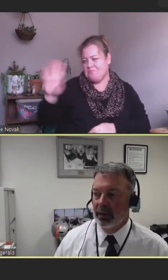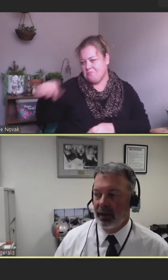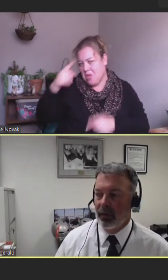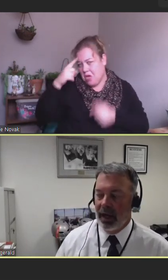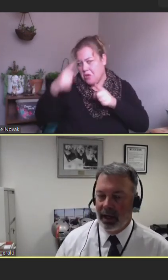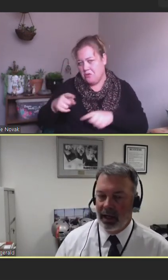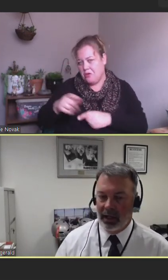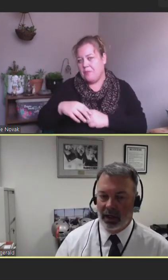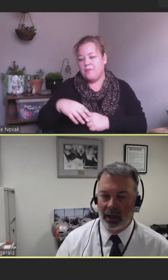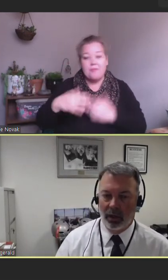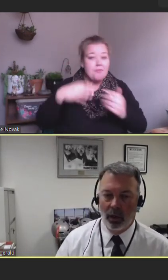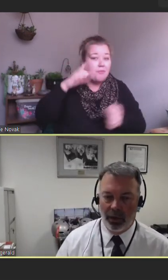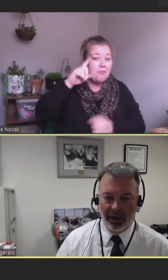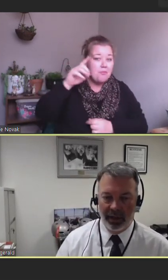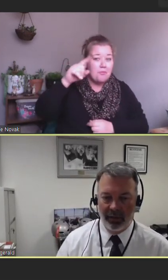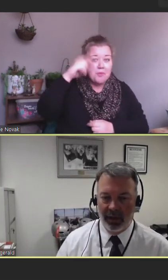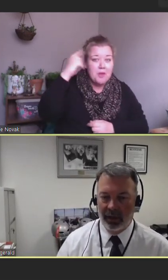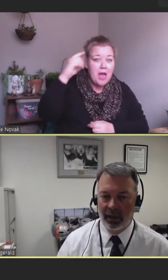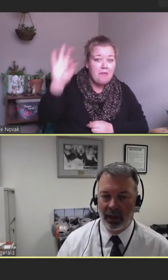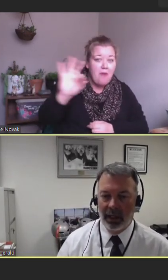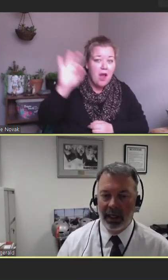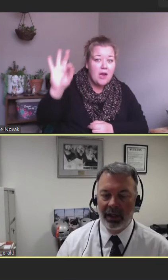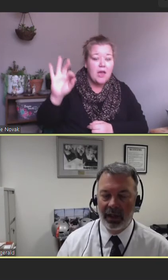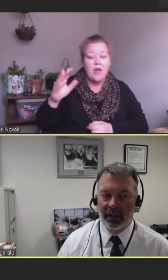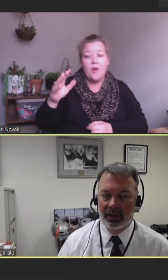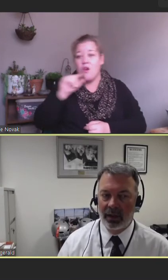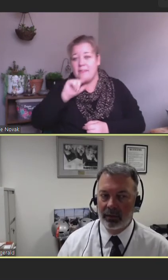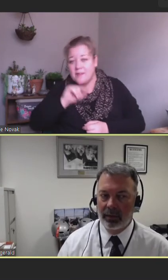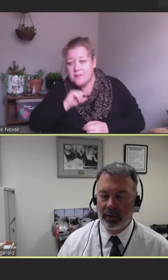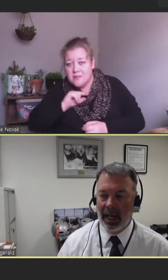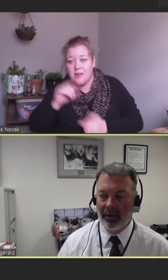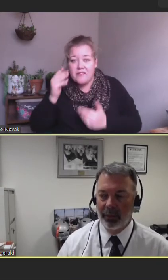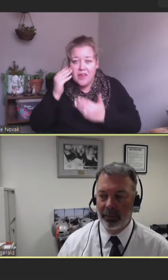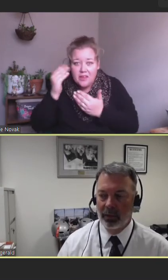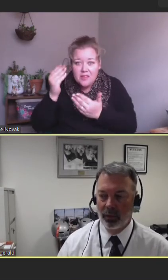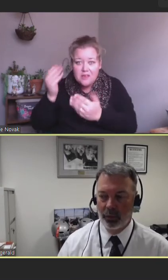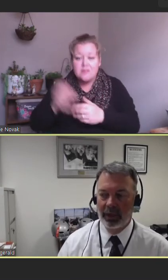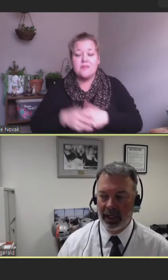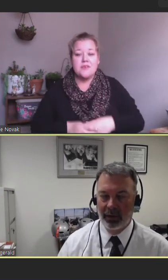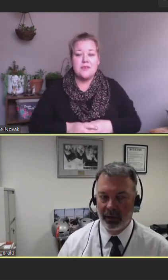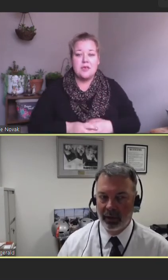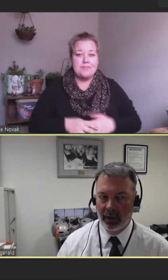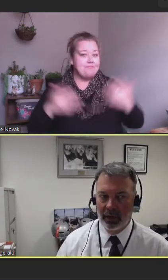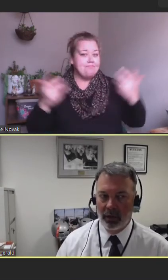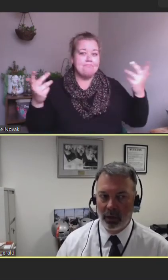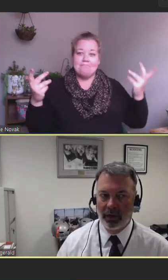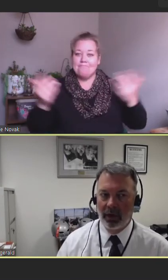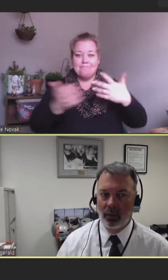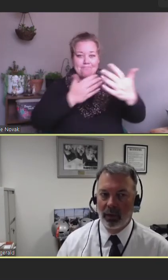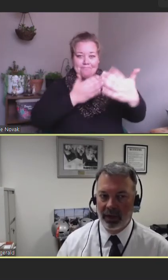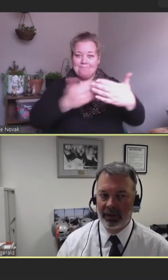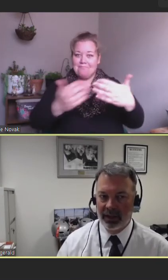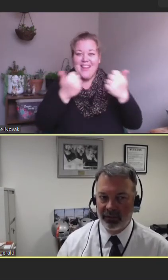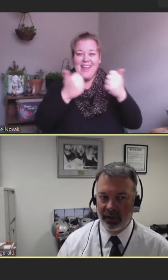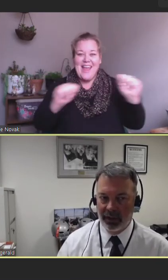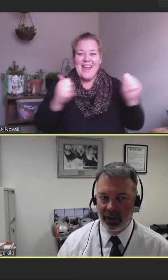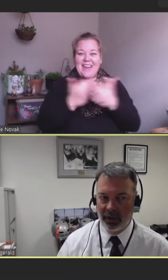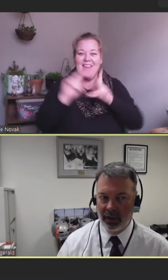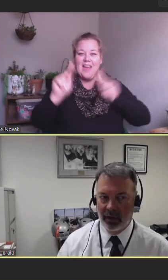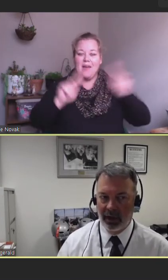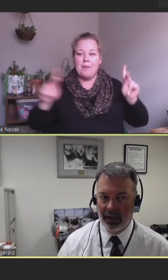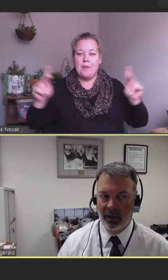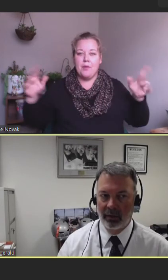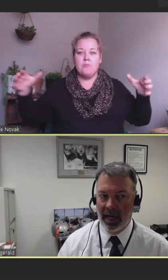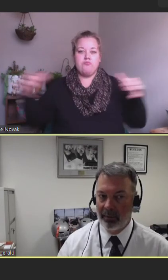whether it's Black Friday or Thanksgiving, anything that's going to have people grouped together where they're within 6 feet of each